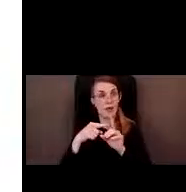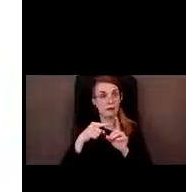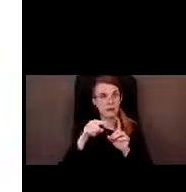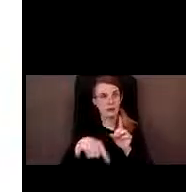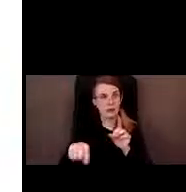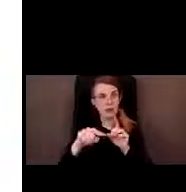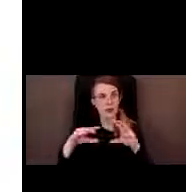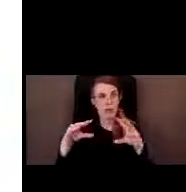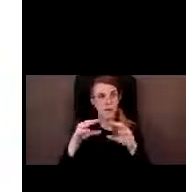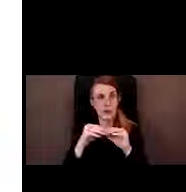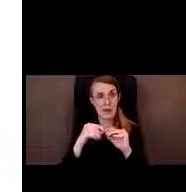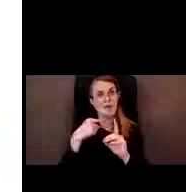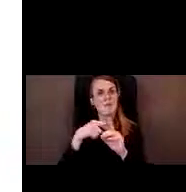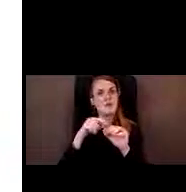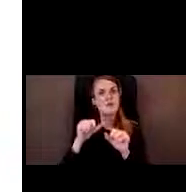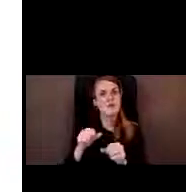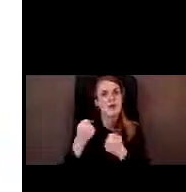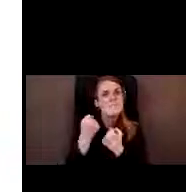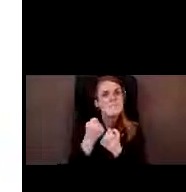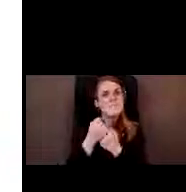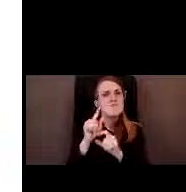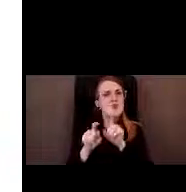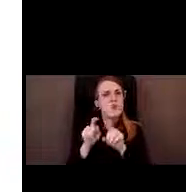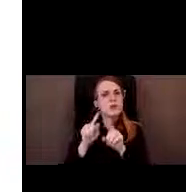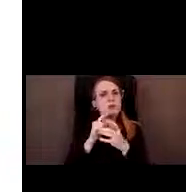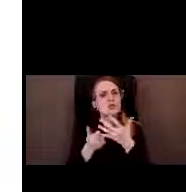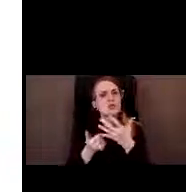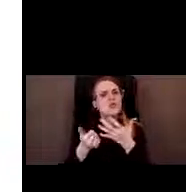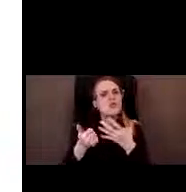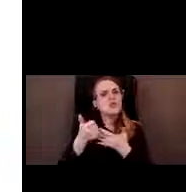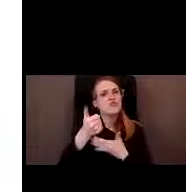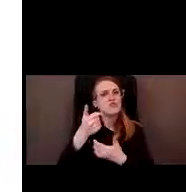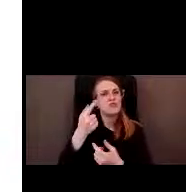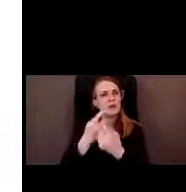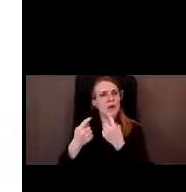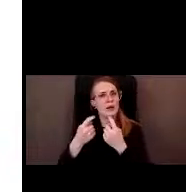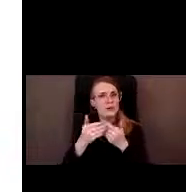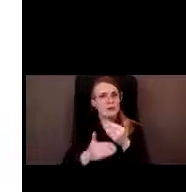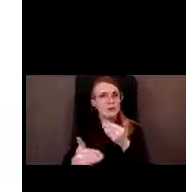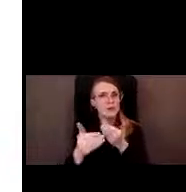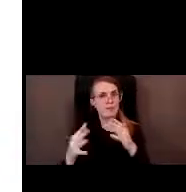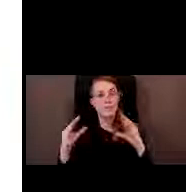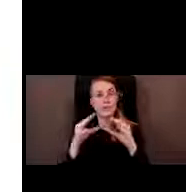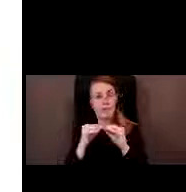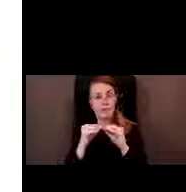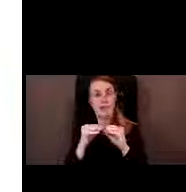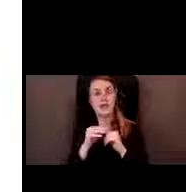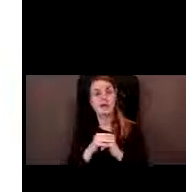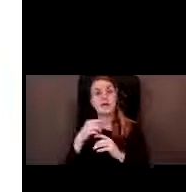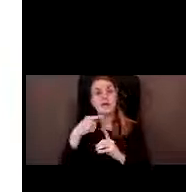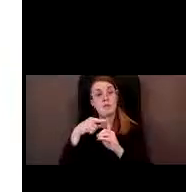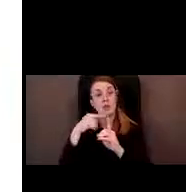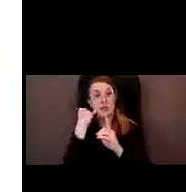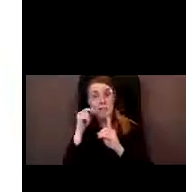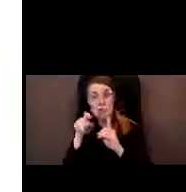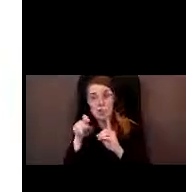to upvote others' questions to give priority to those as we go through. and to communicate with other